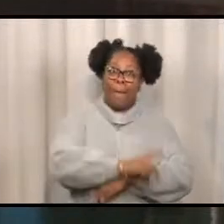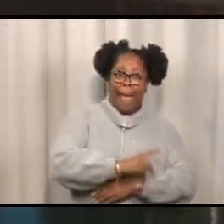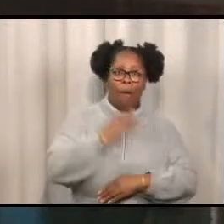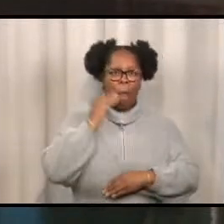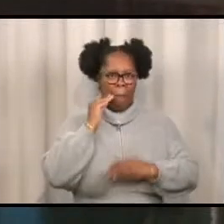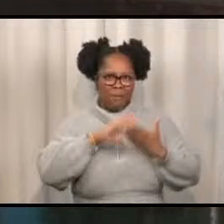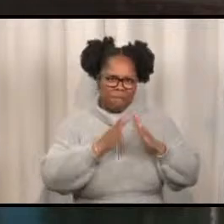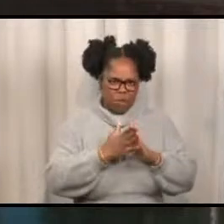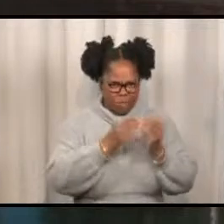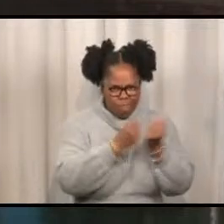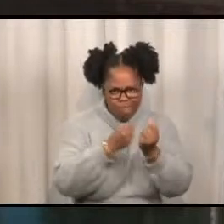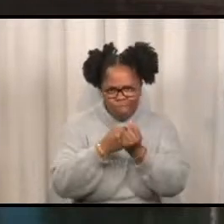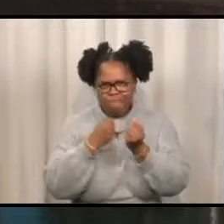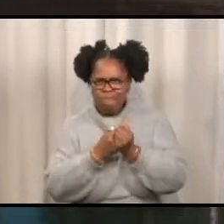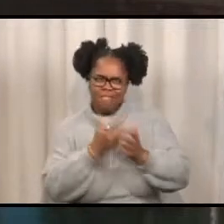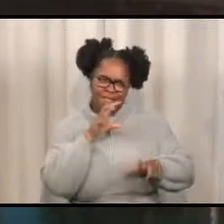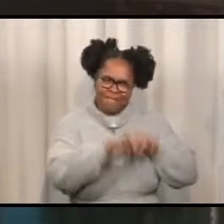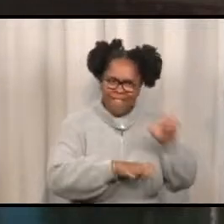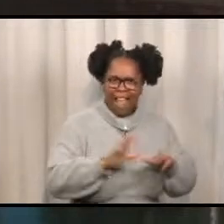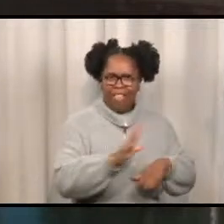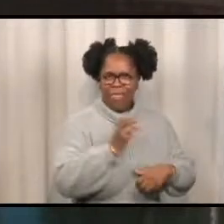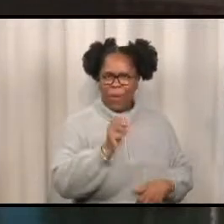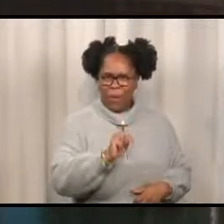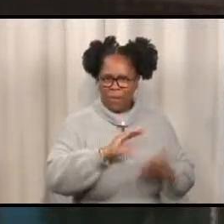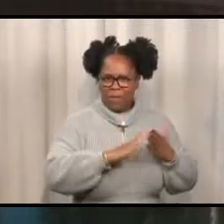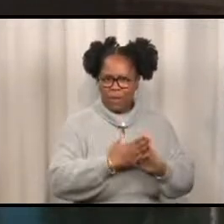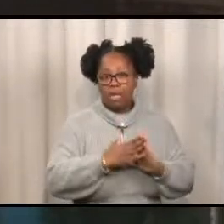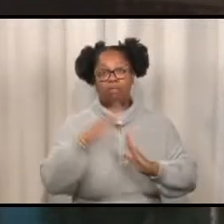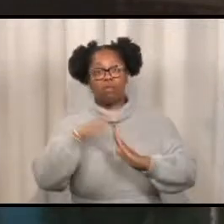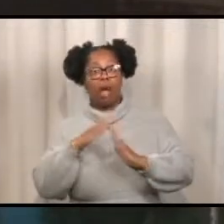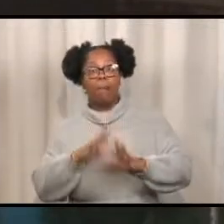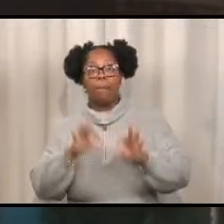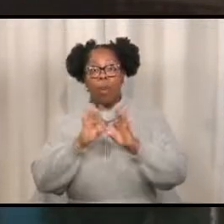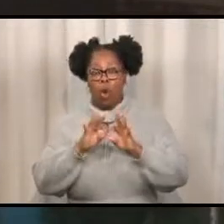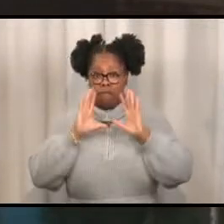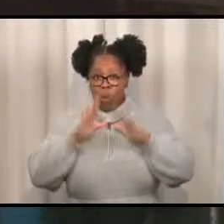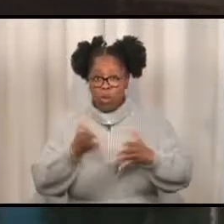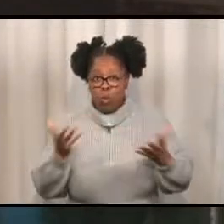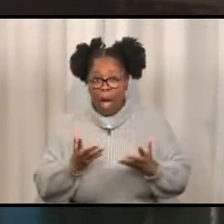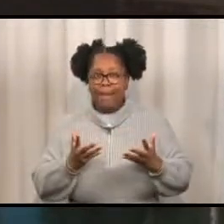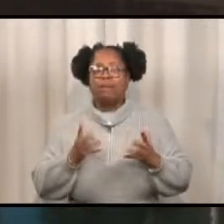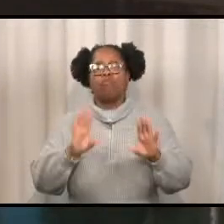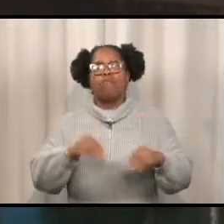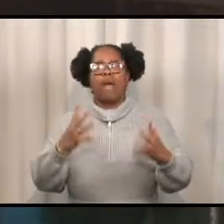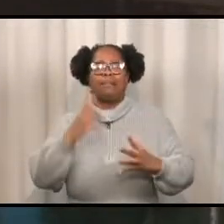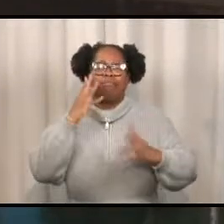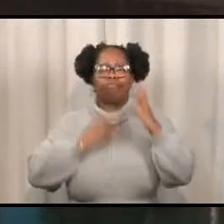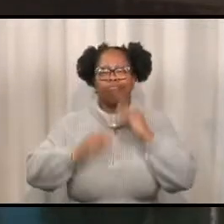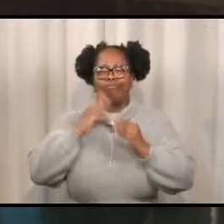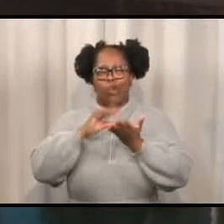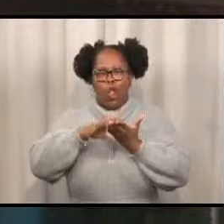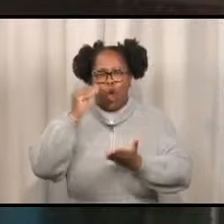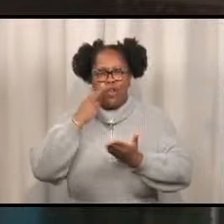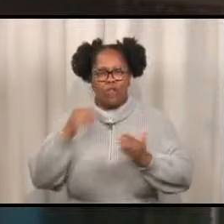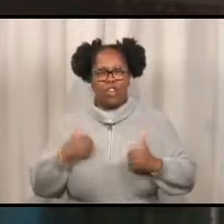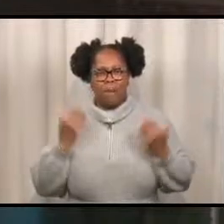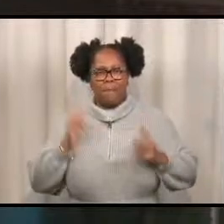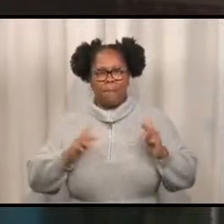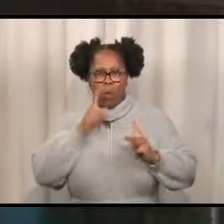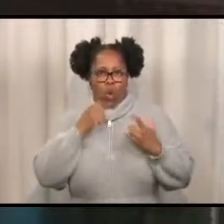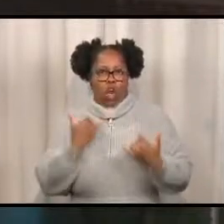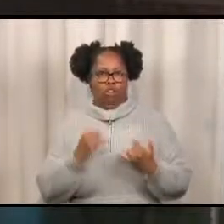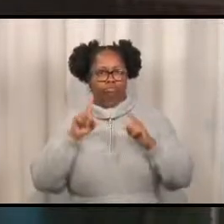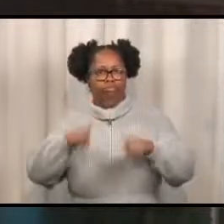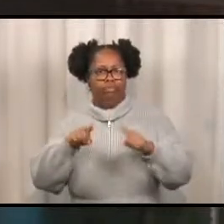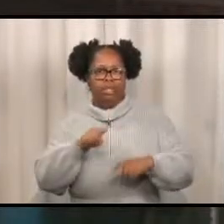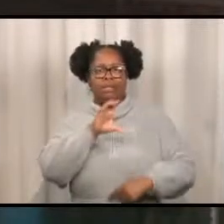to result in investments in their community. But most importantly, it's around experiential learning for young folks that are attending